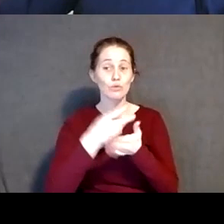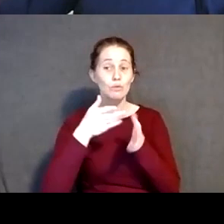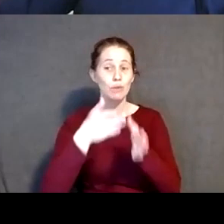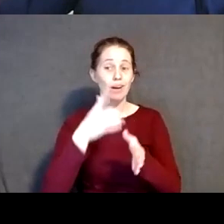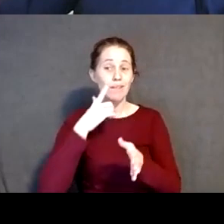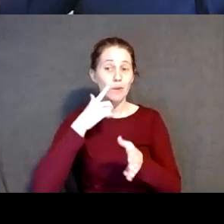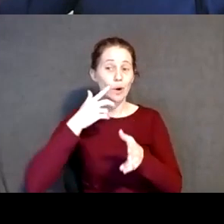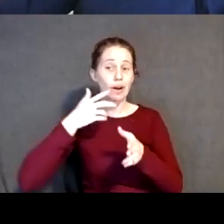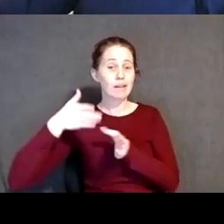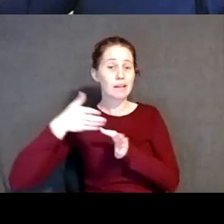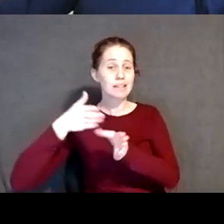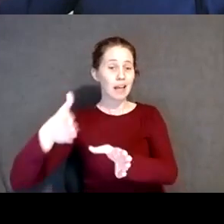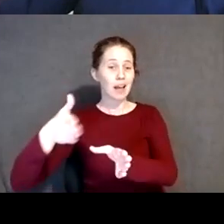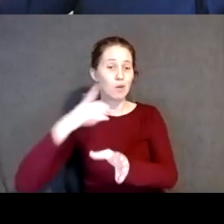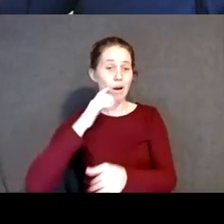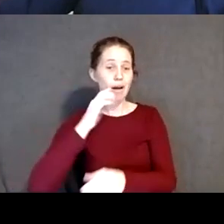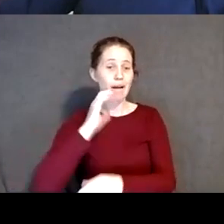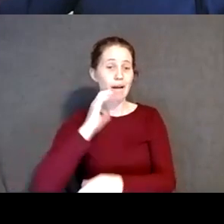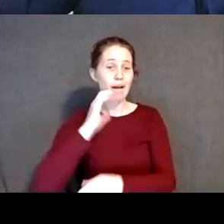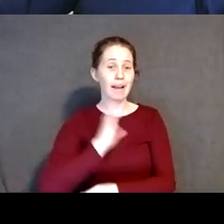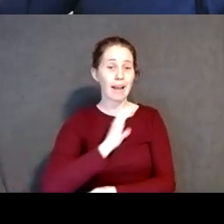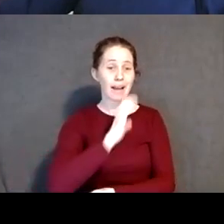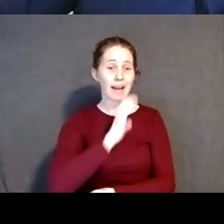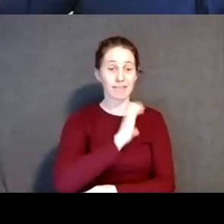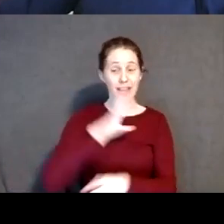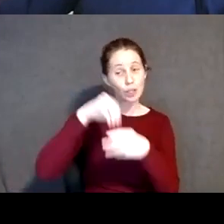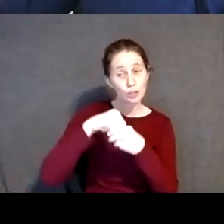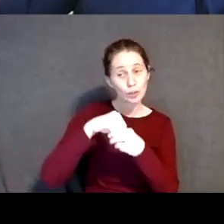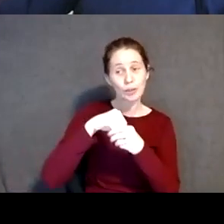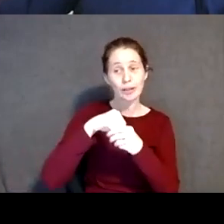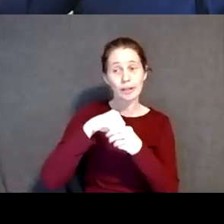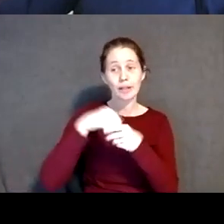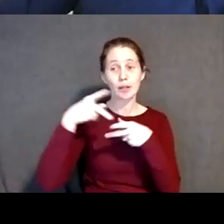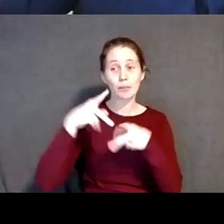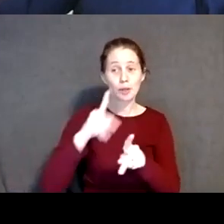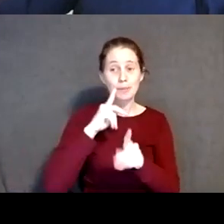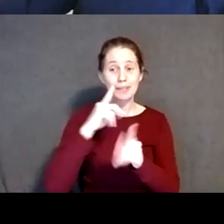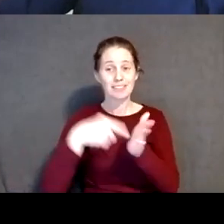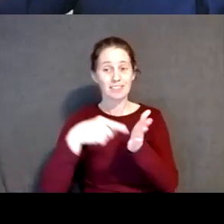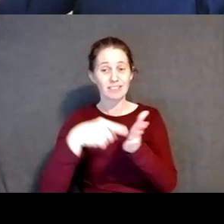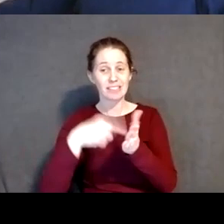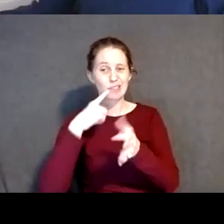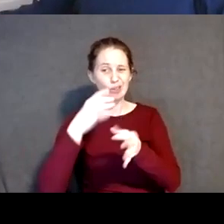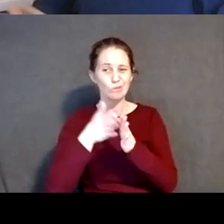Cafe, including permits and fees, to further extend